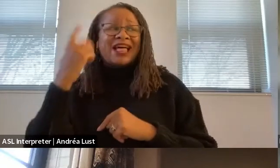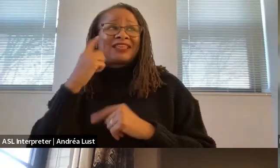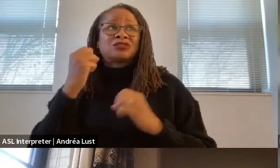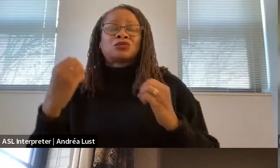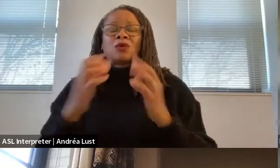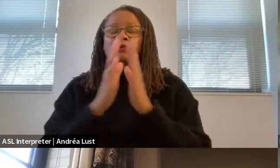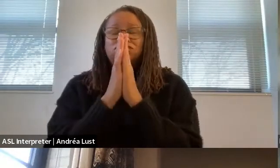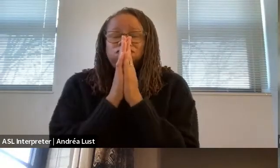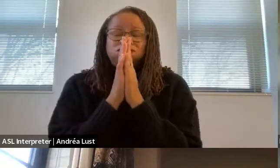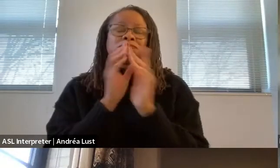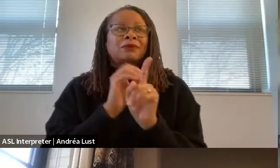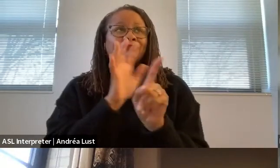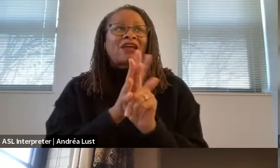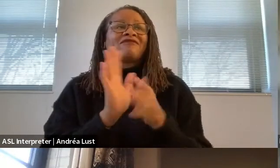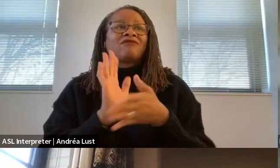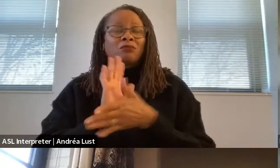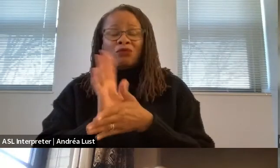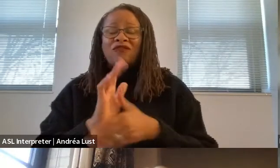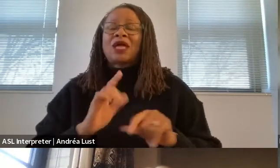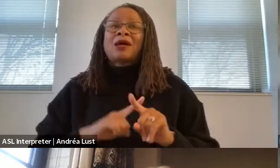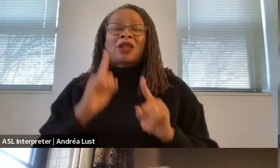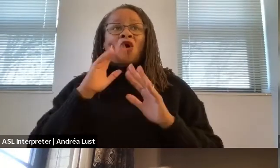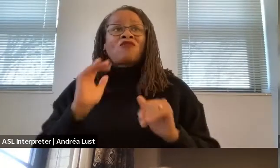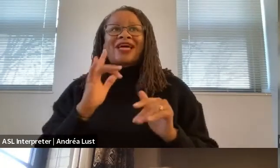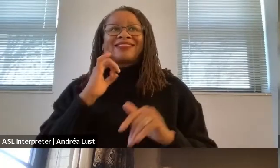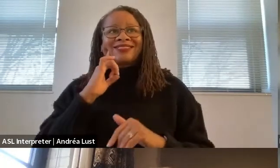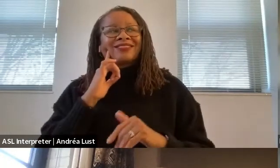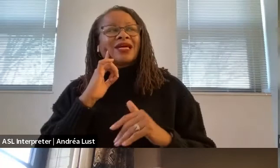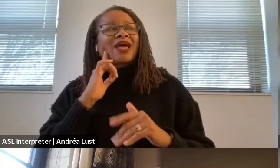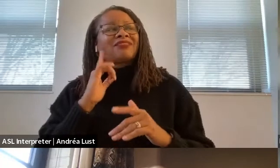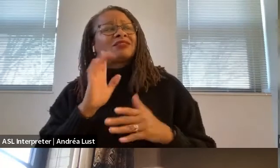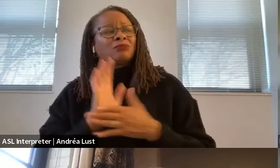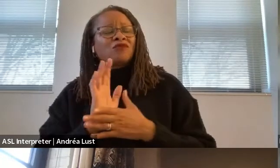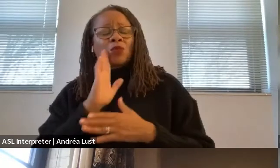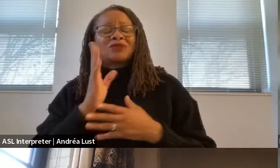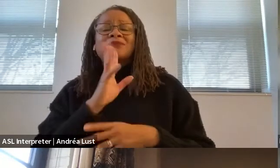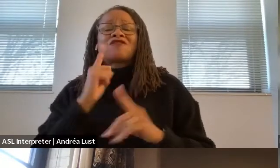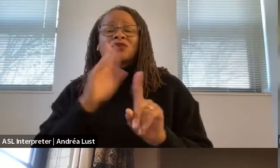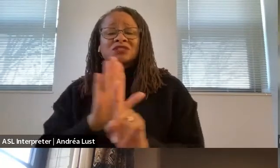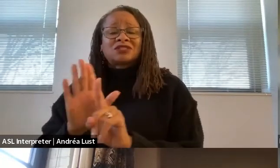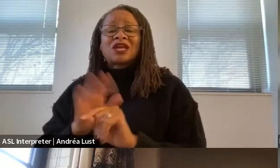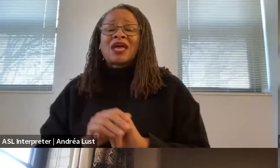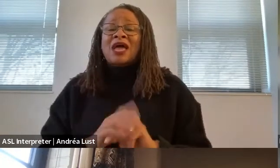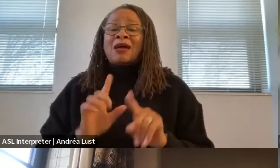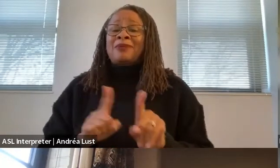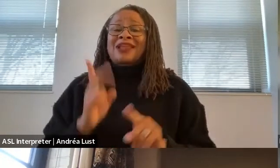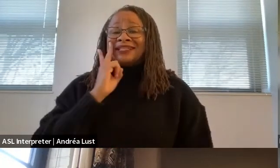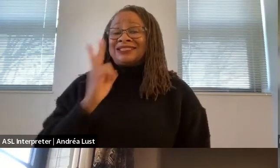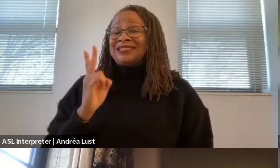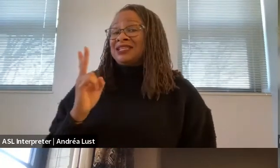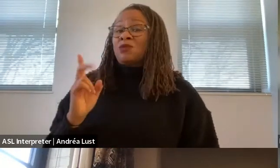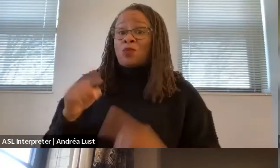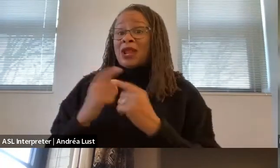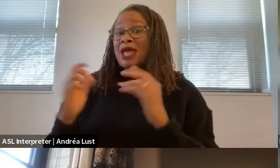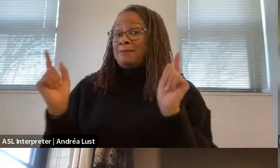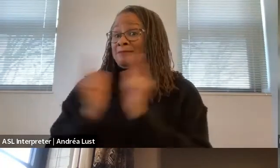impactful, but I think that hopefully it speaks for itself. But I also had seen, when I met with Eva, I'd seen her 2